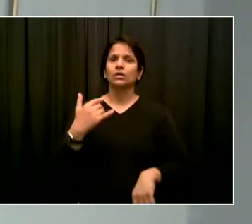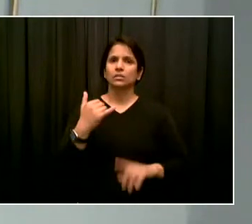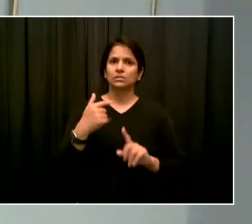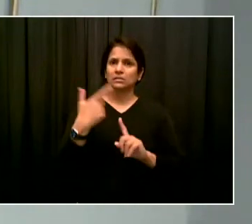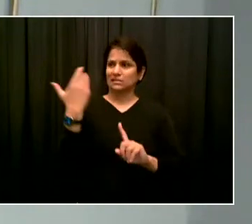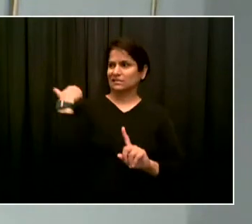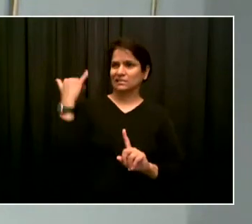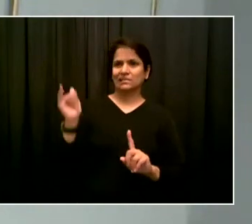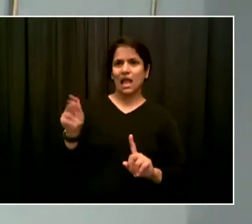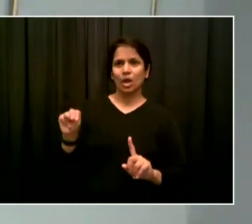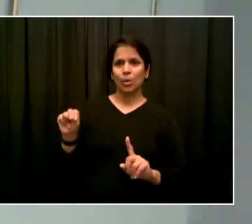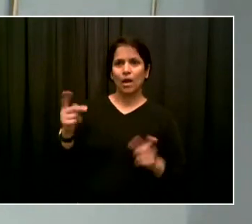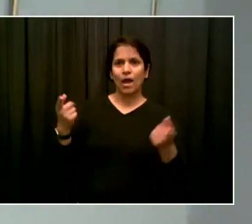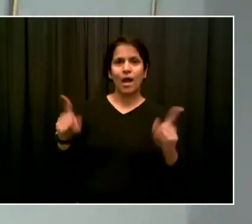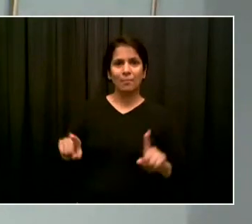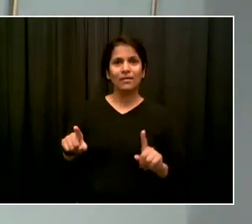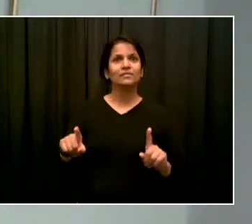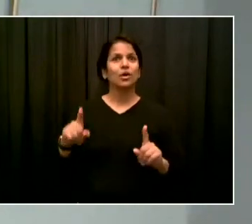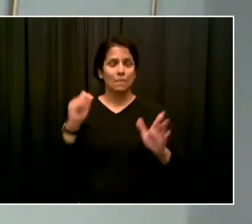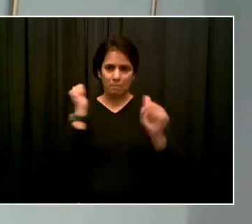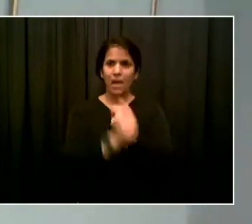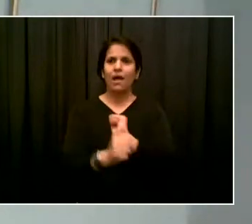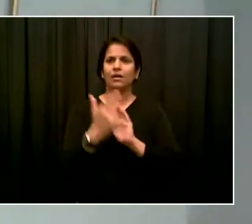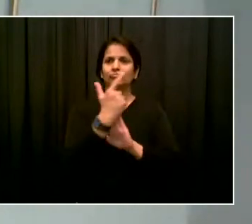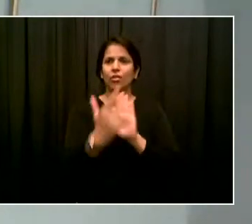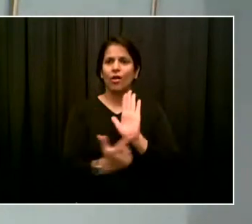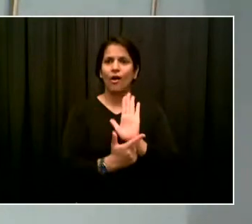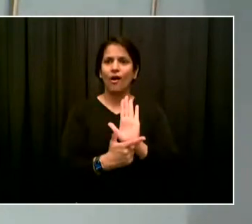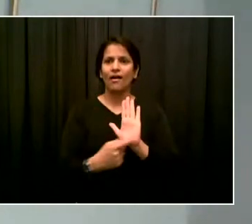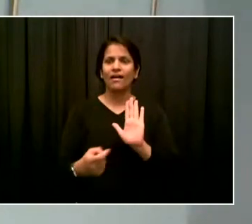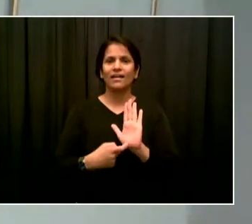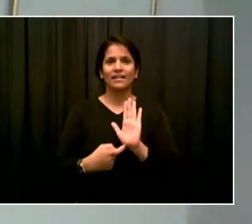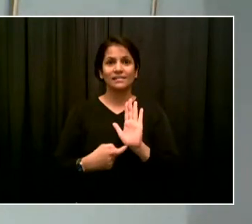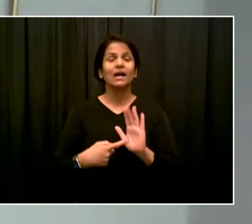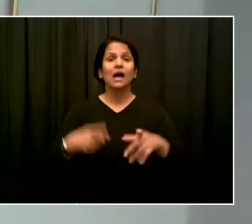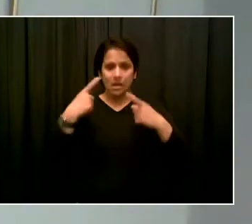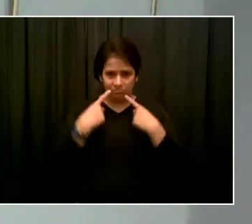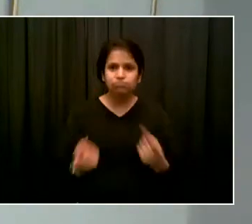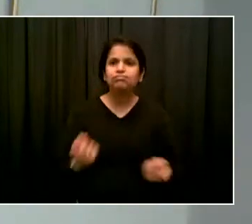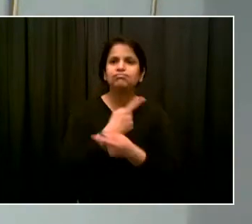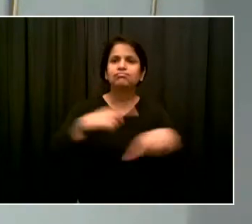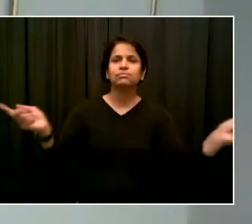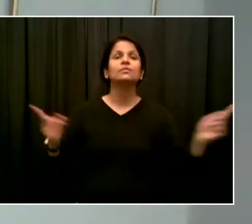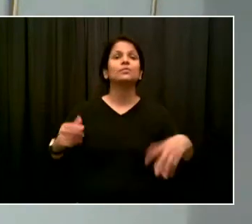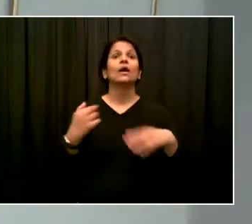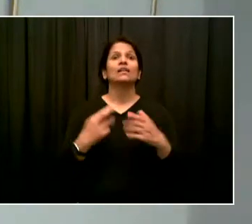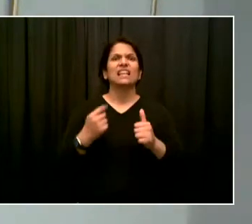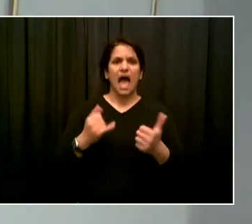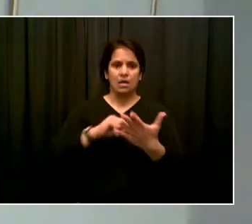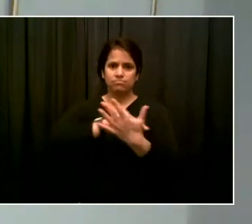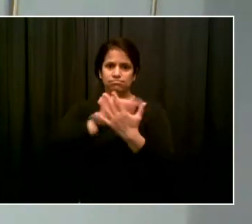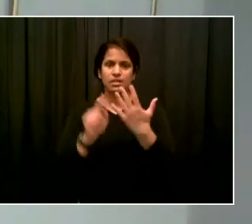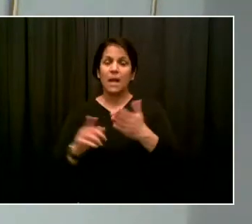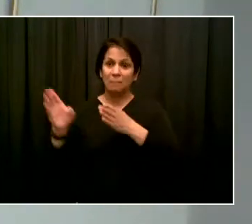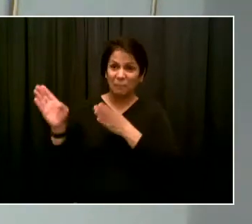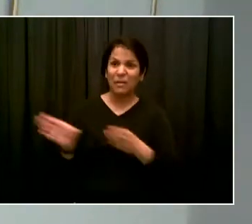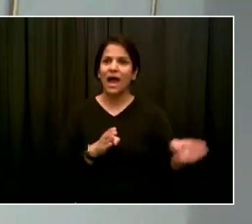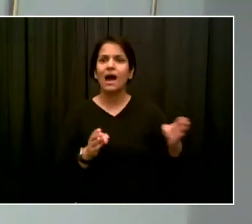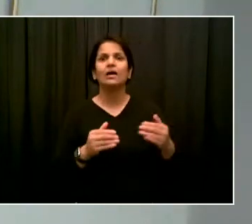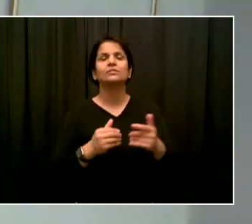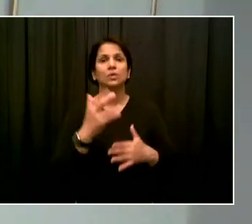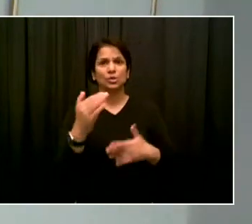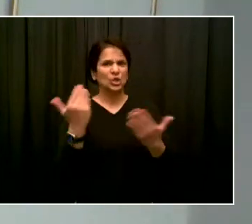This public awareness campaign engages city agencies to familiarize voters with ranked choice voting, including